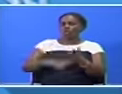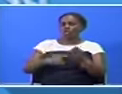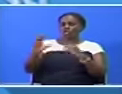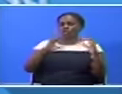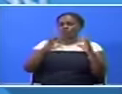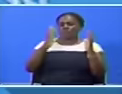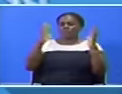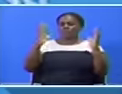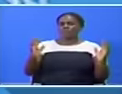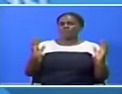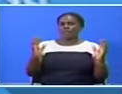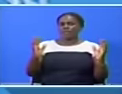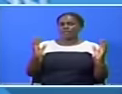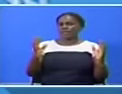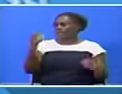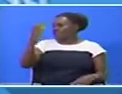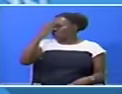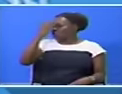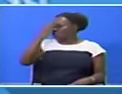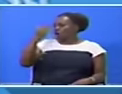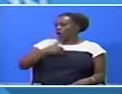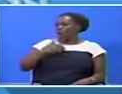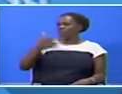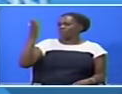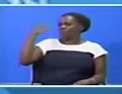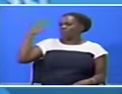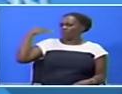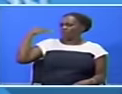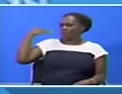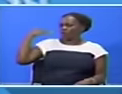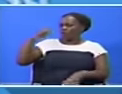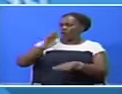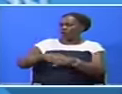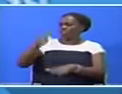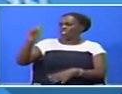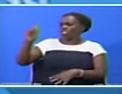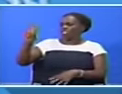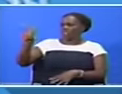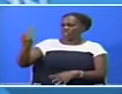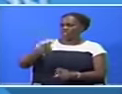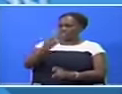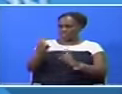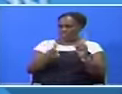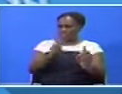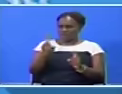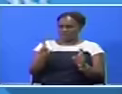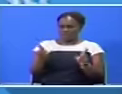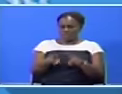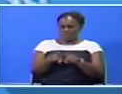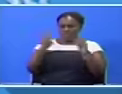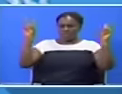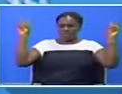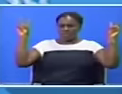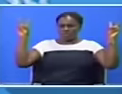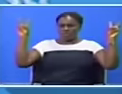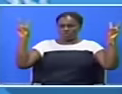conversation that was had. The Deputy President William Ruto had a conversation on a television interview. And of course, the issue that is plaguing